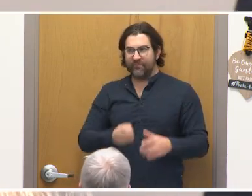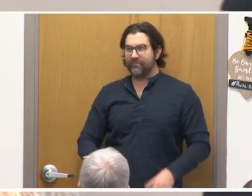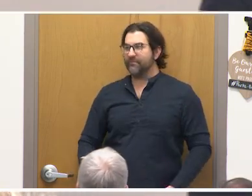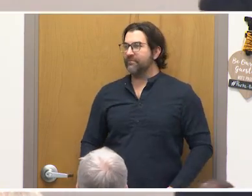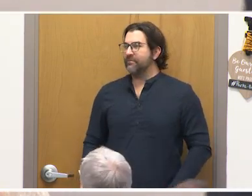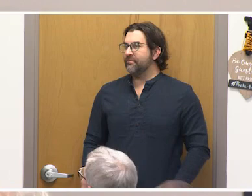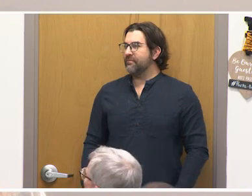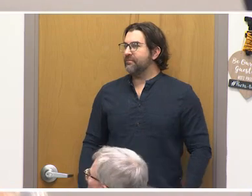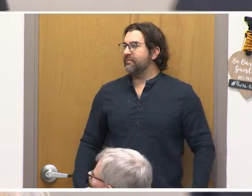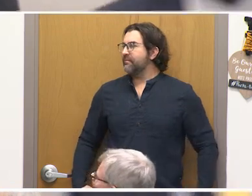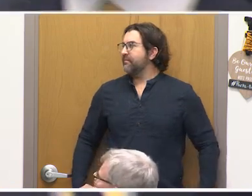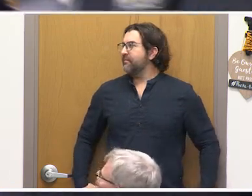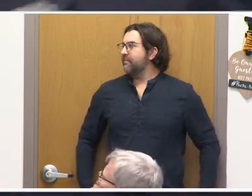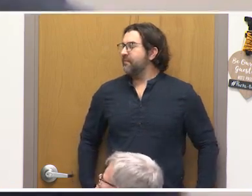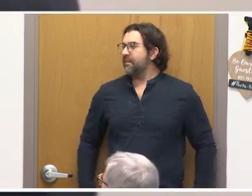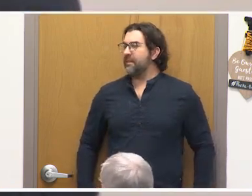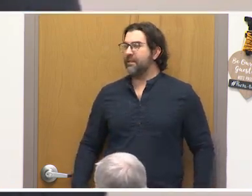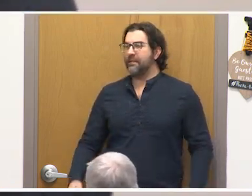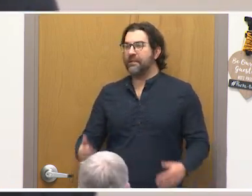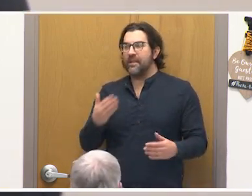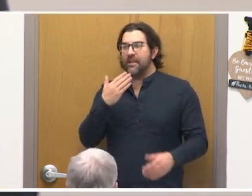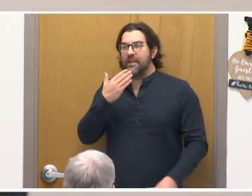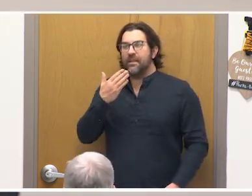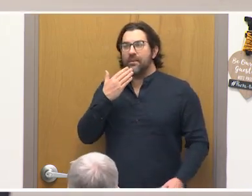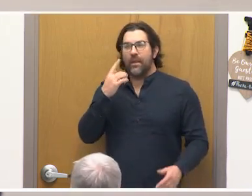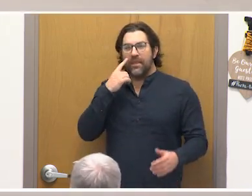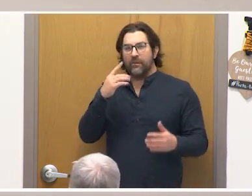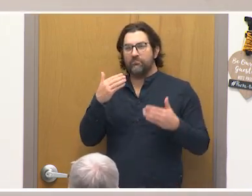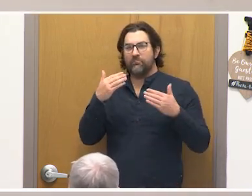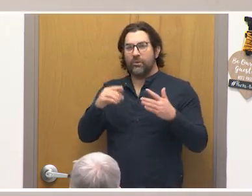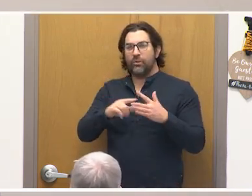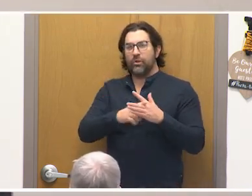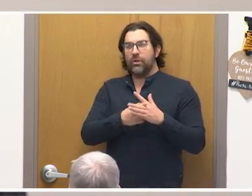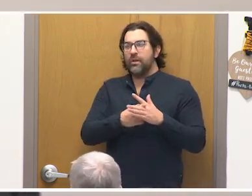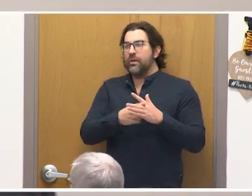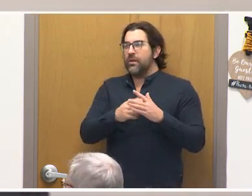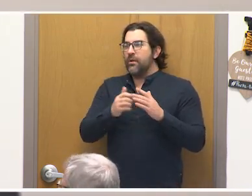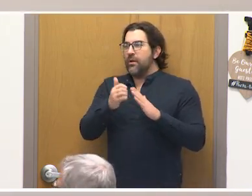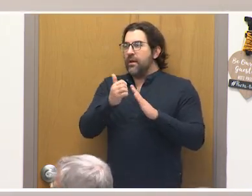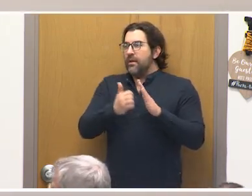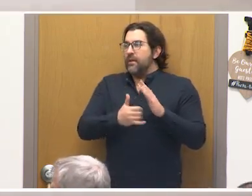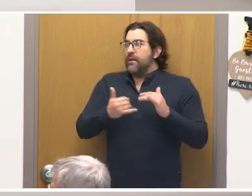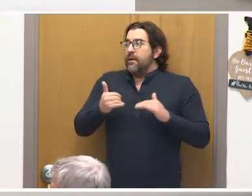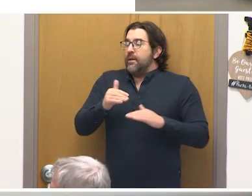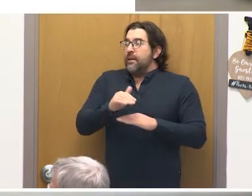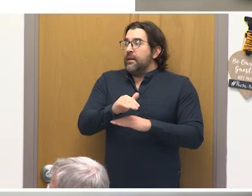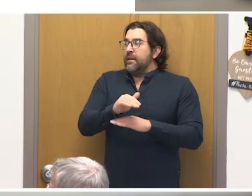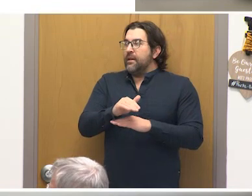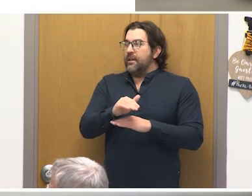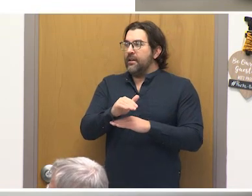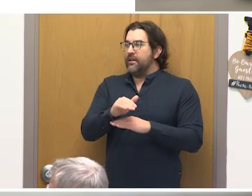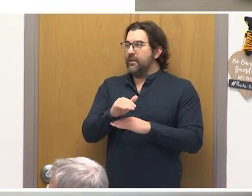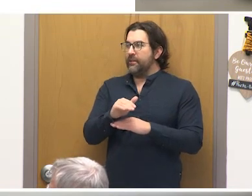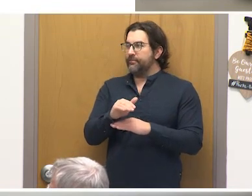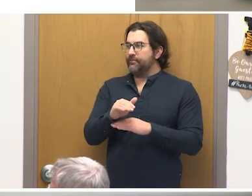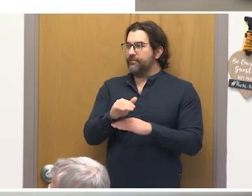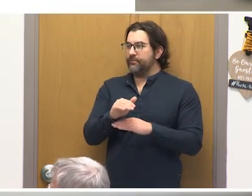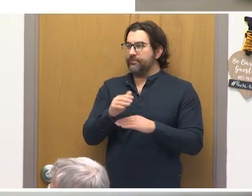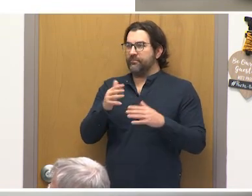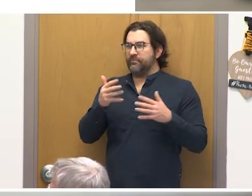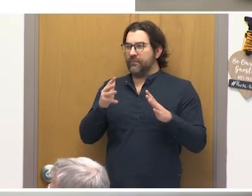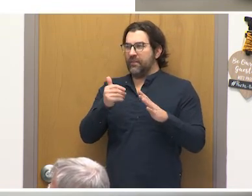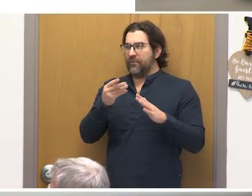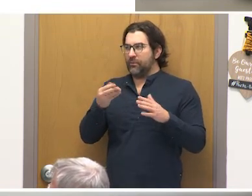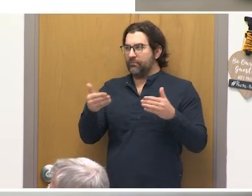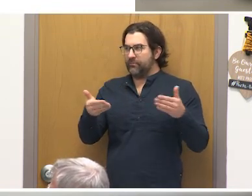Thank you, Councilman. All right, well, I think we'll get started with the agenda for the evening. So we've already done a couple